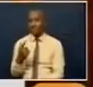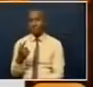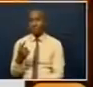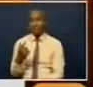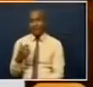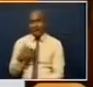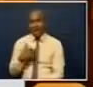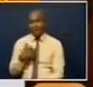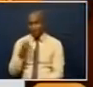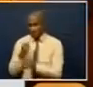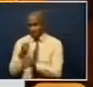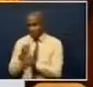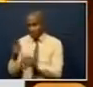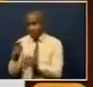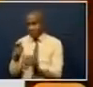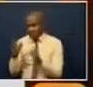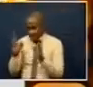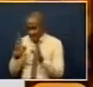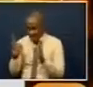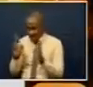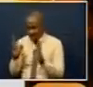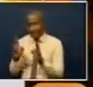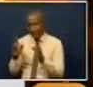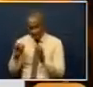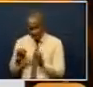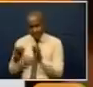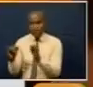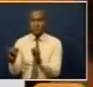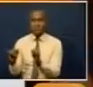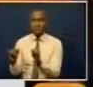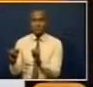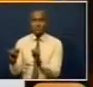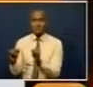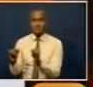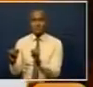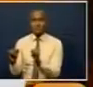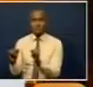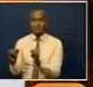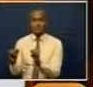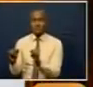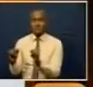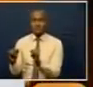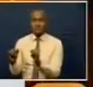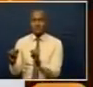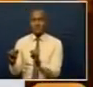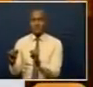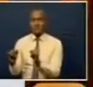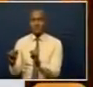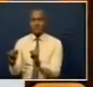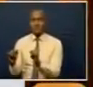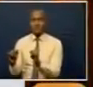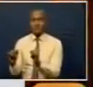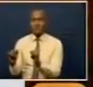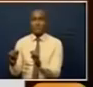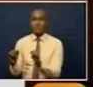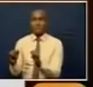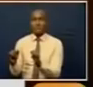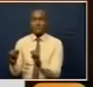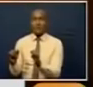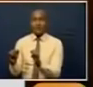nafunga macho, and I'm doing this. I'll implement it, and I only want to be governor for one time, and this is what I'm going to do. And by the way, people will